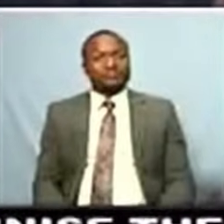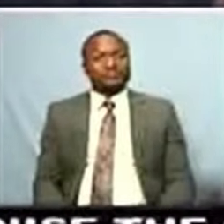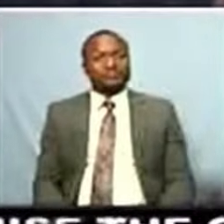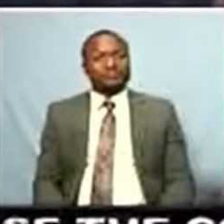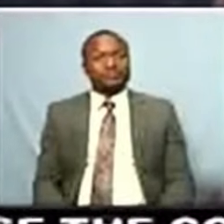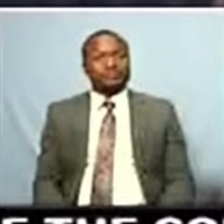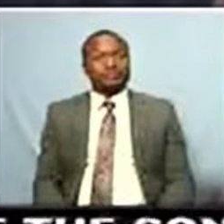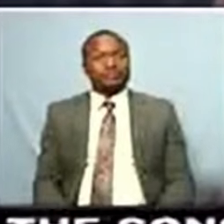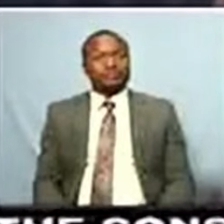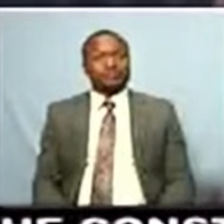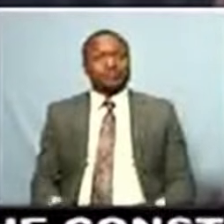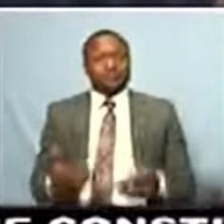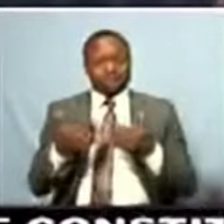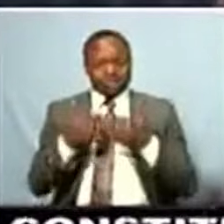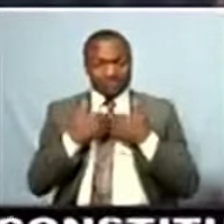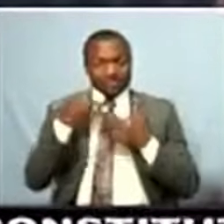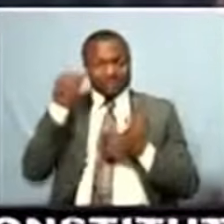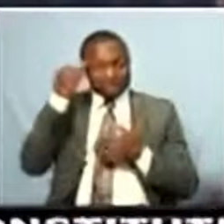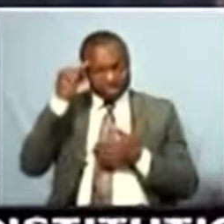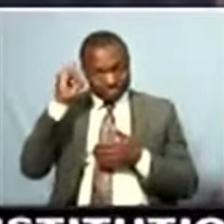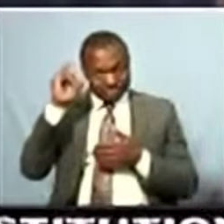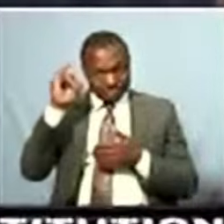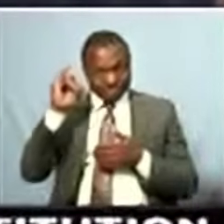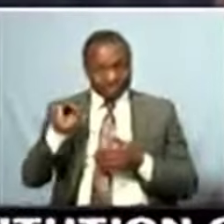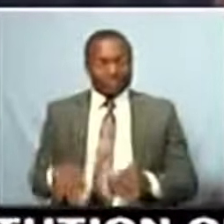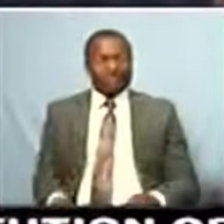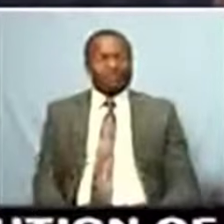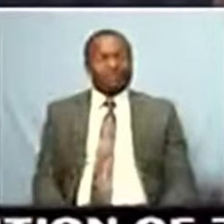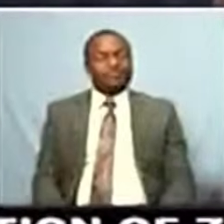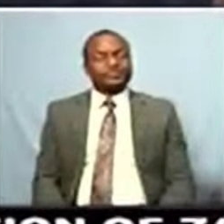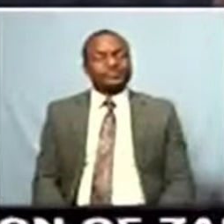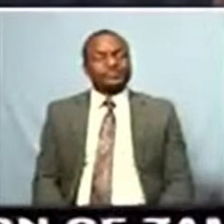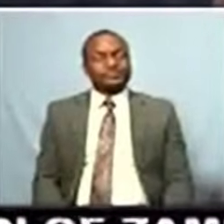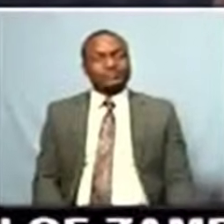of a view that